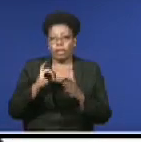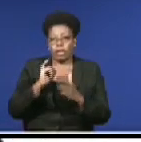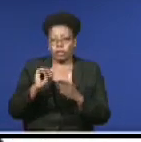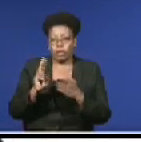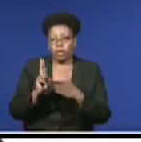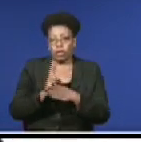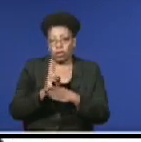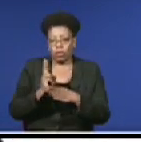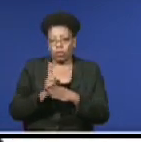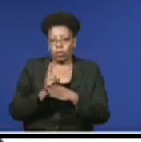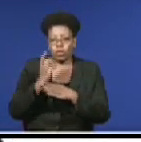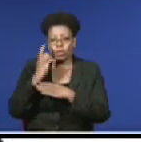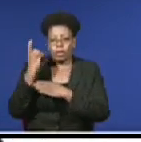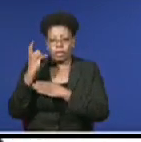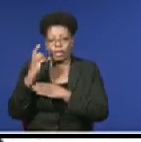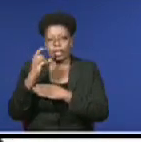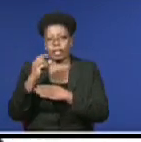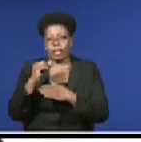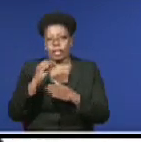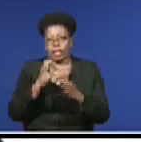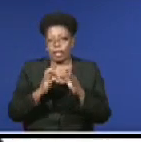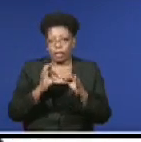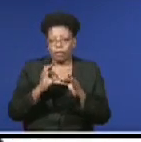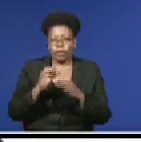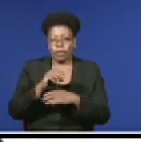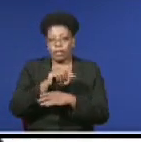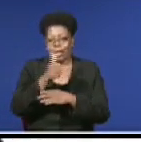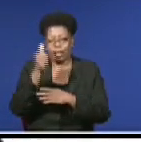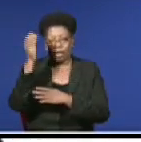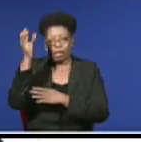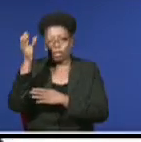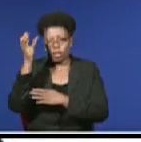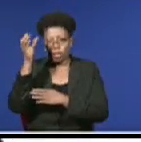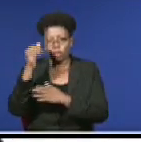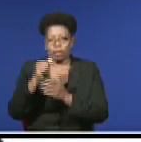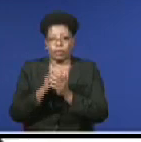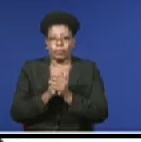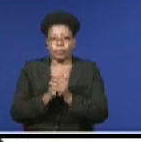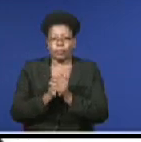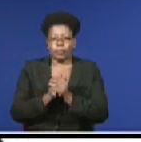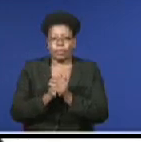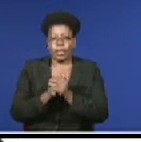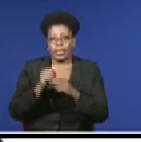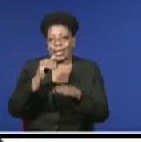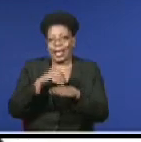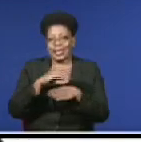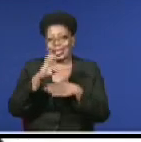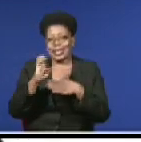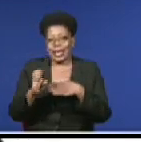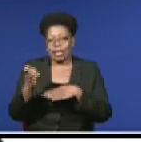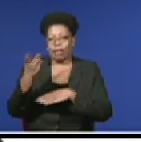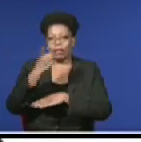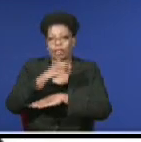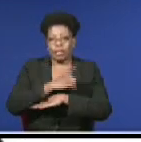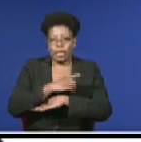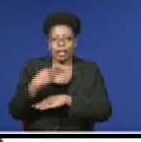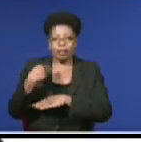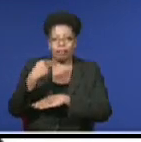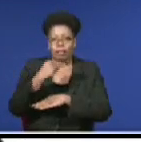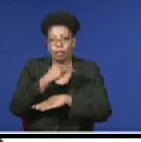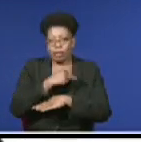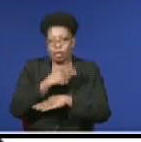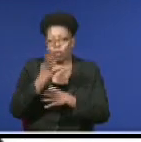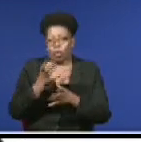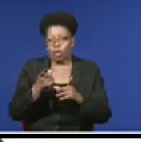implemented domestically, if there are any issues, concerns, because at the end of the day, member states want